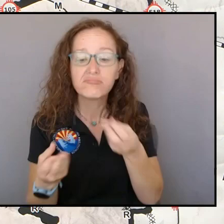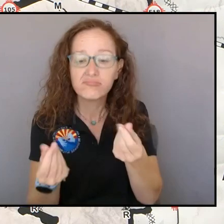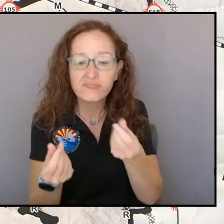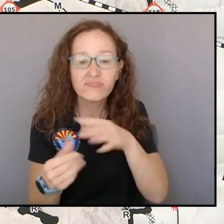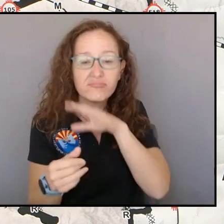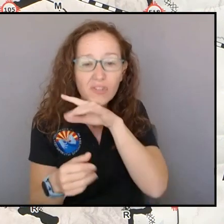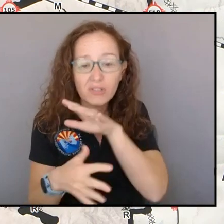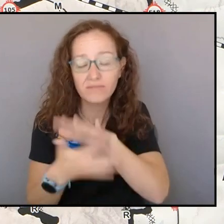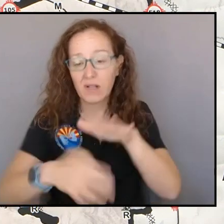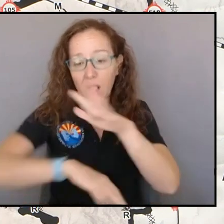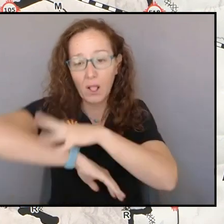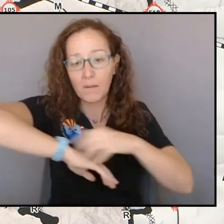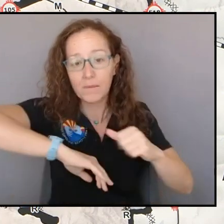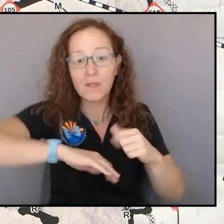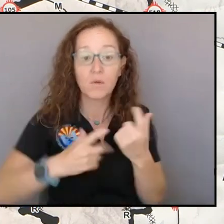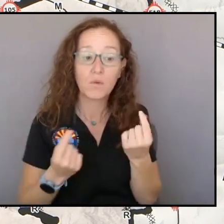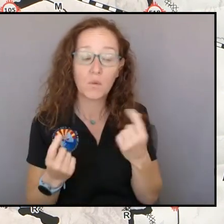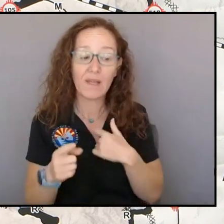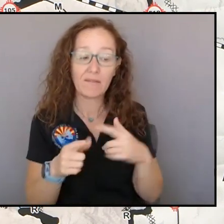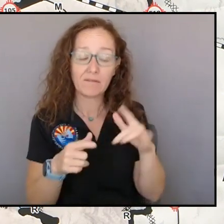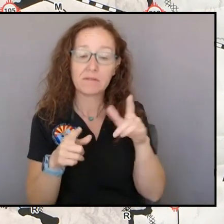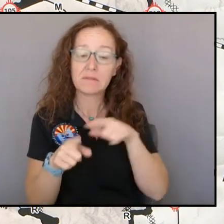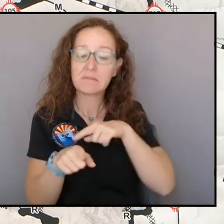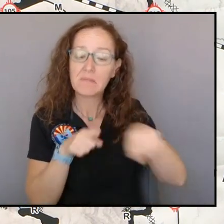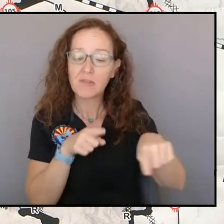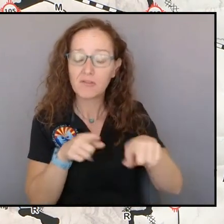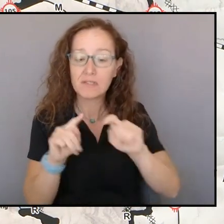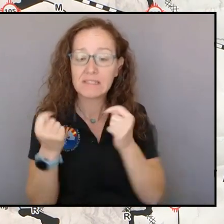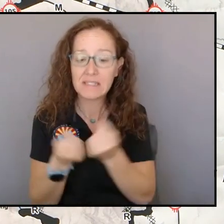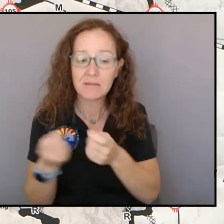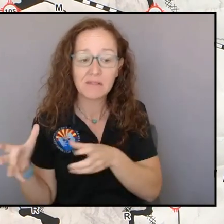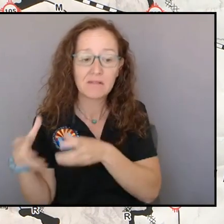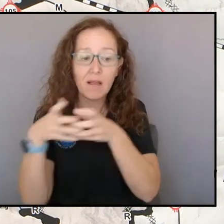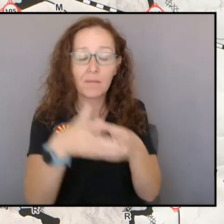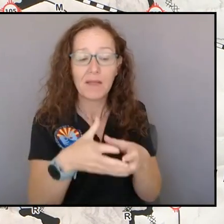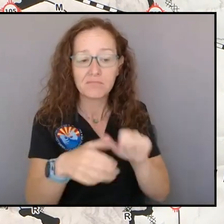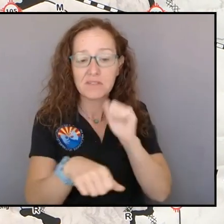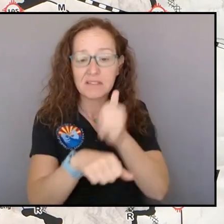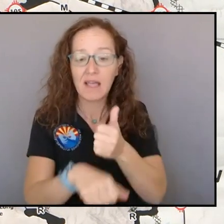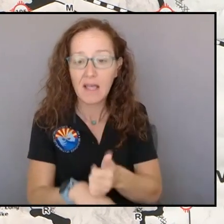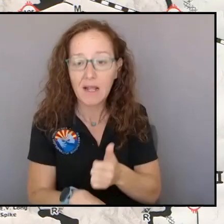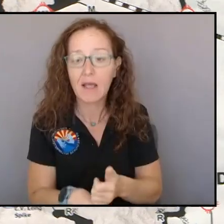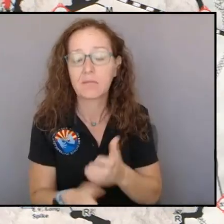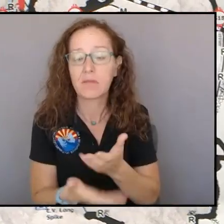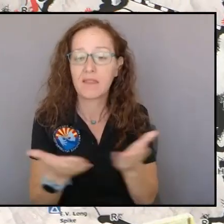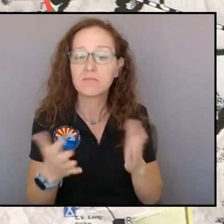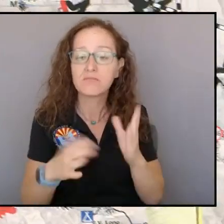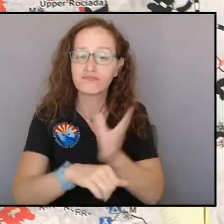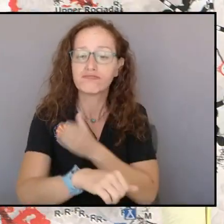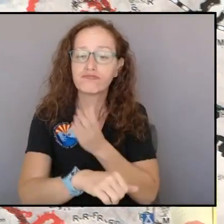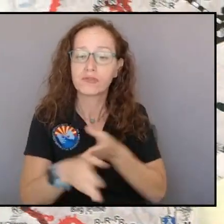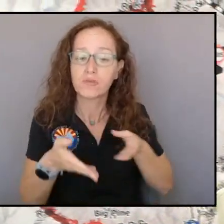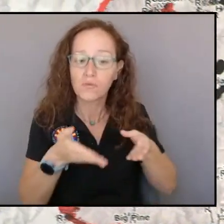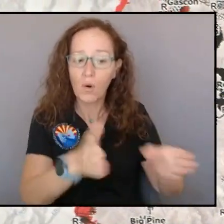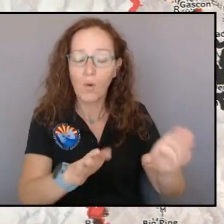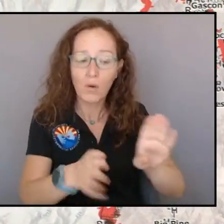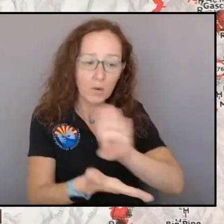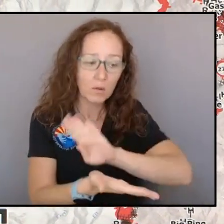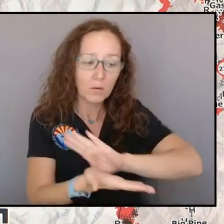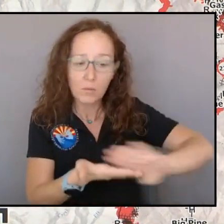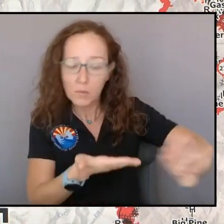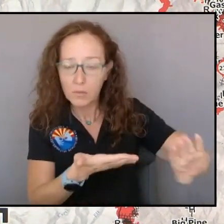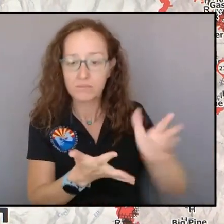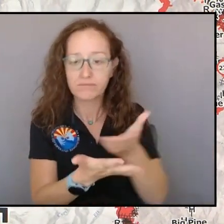up wattles, they'll start repairing your road systems. So one thing you'll see throughout our map is a lot of these X's